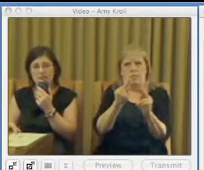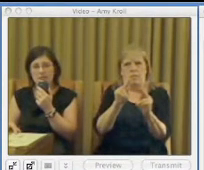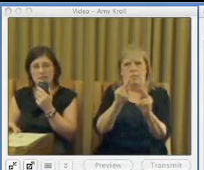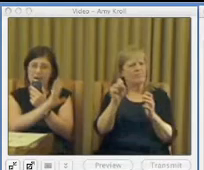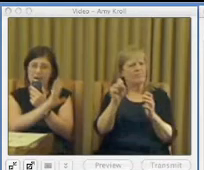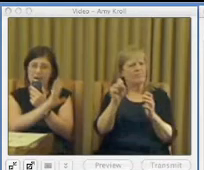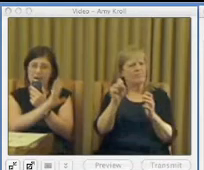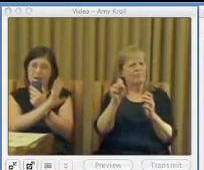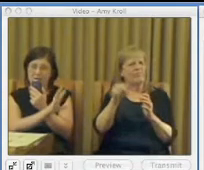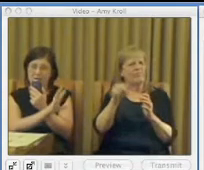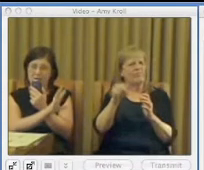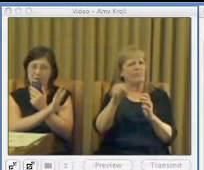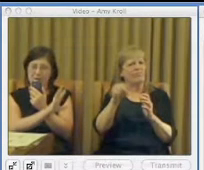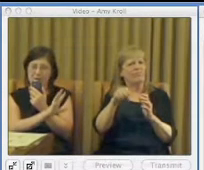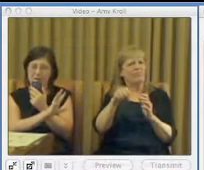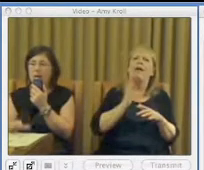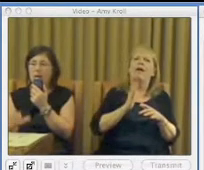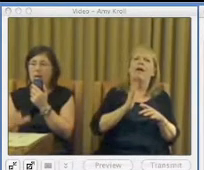model theory.